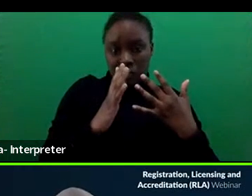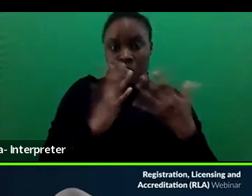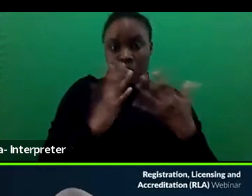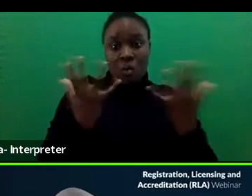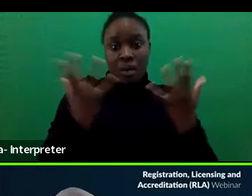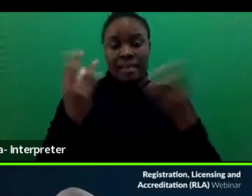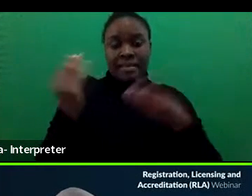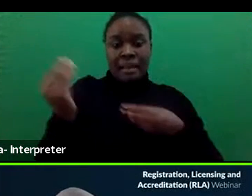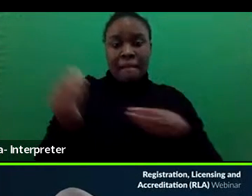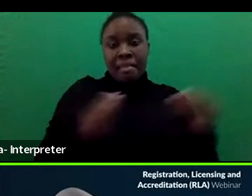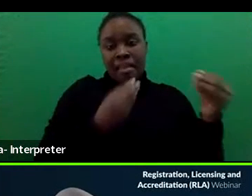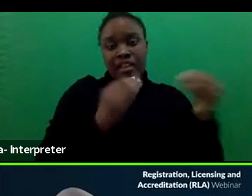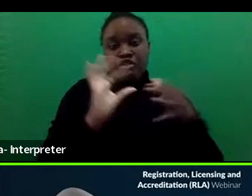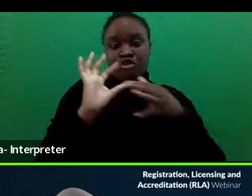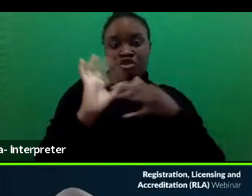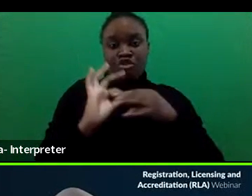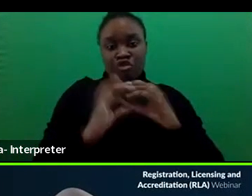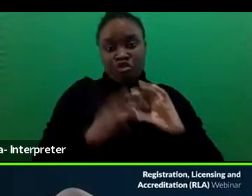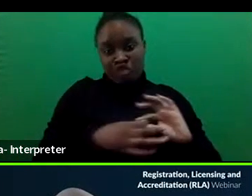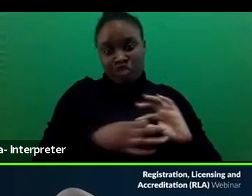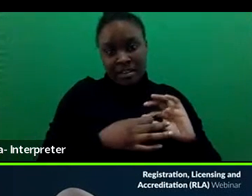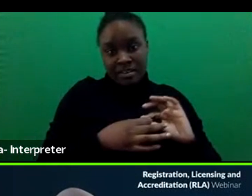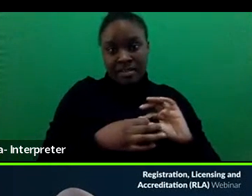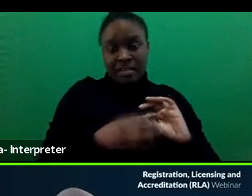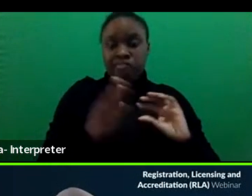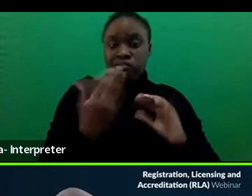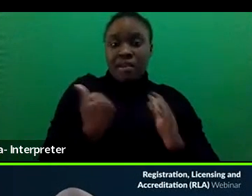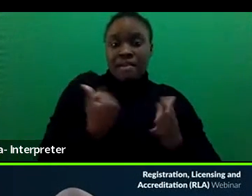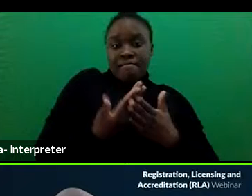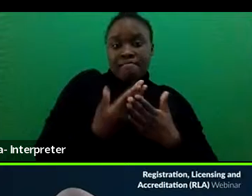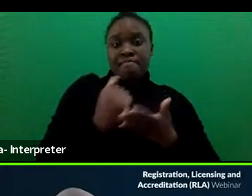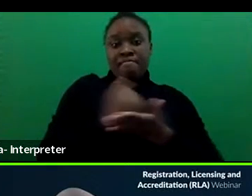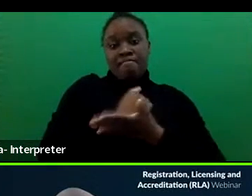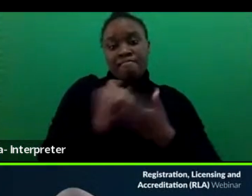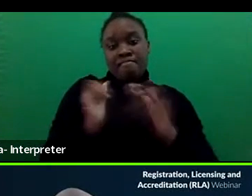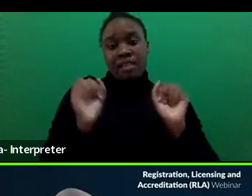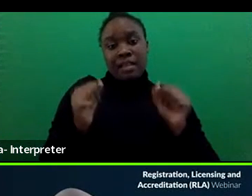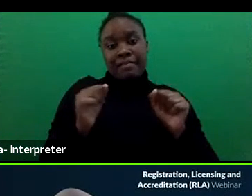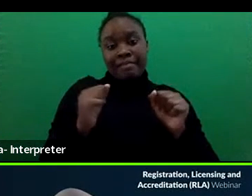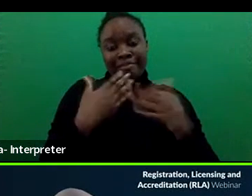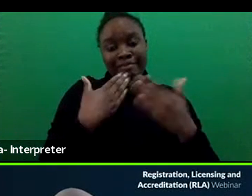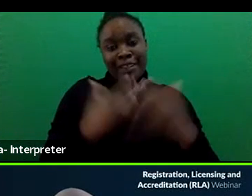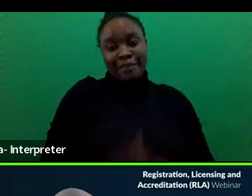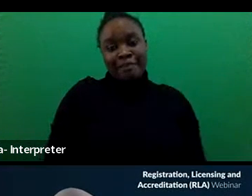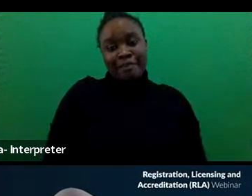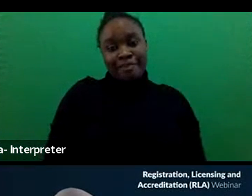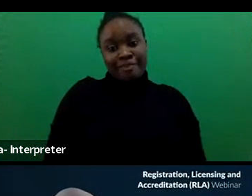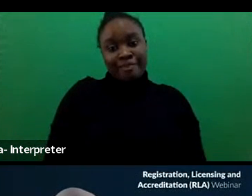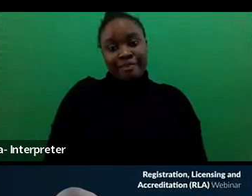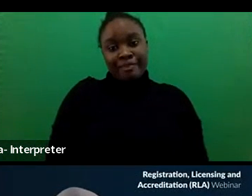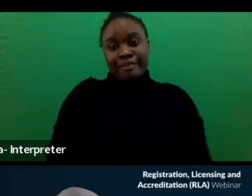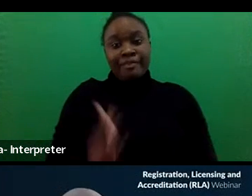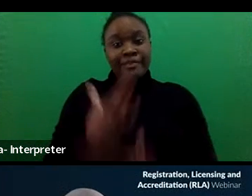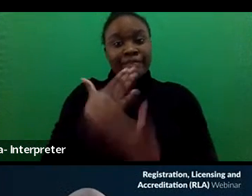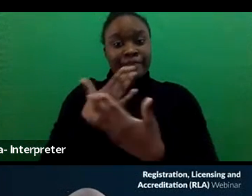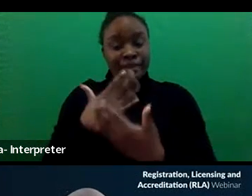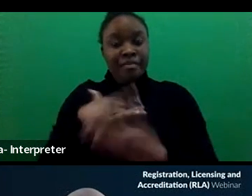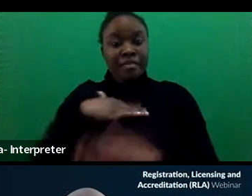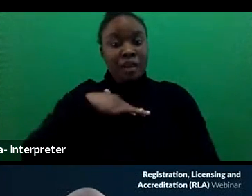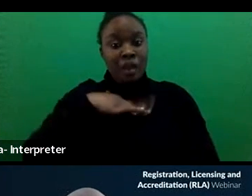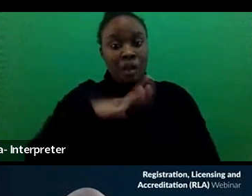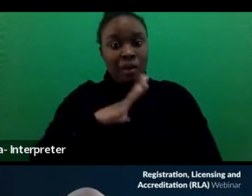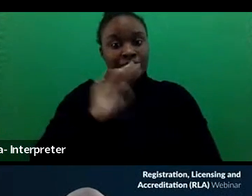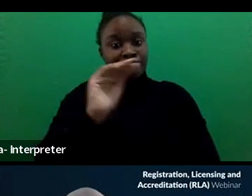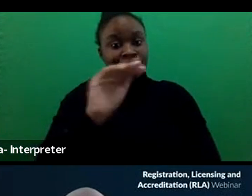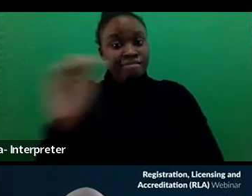that particular person is required to register. I'll submit. Thank you. Thank you. I would like to remind